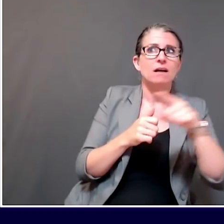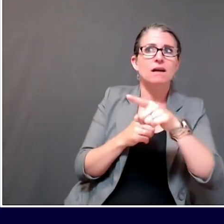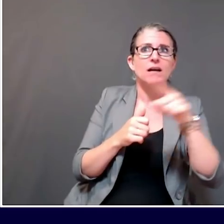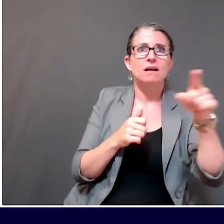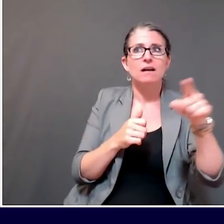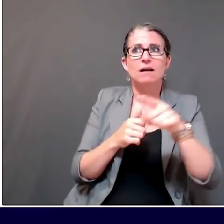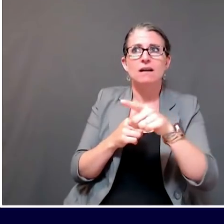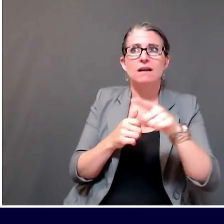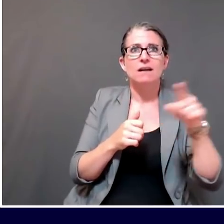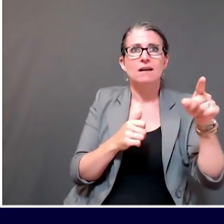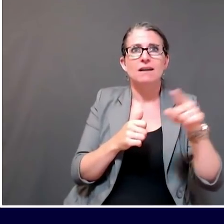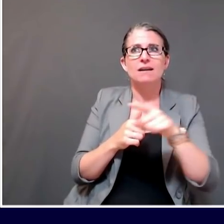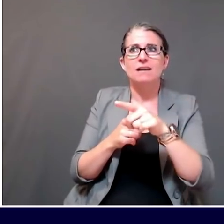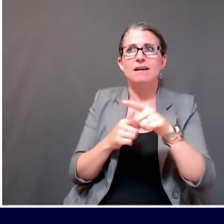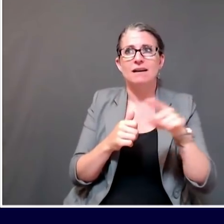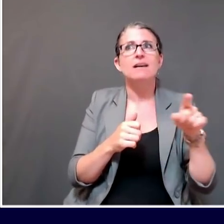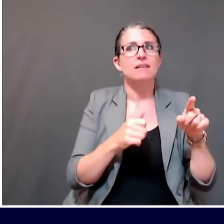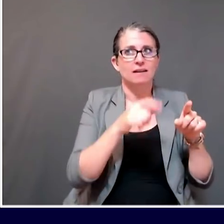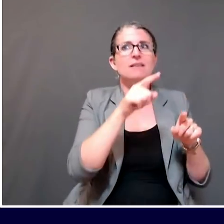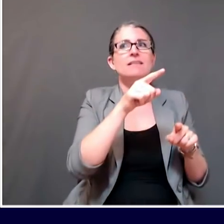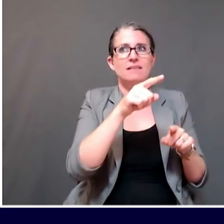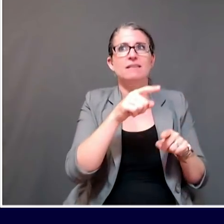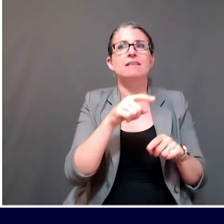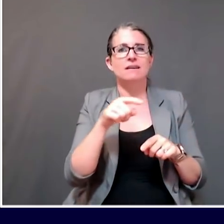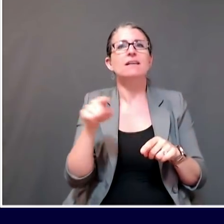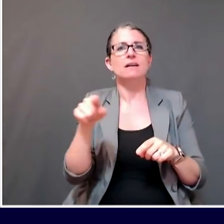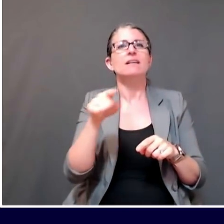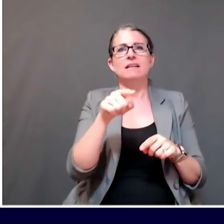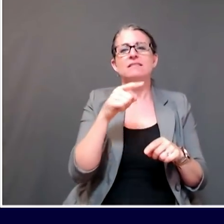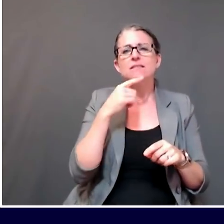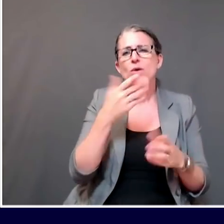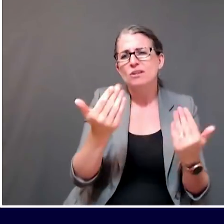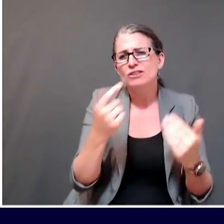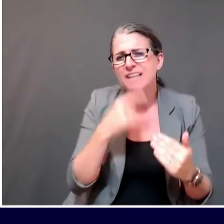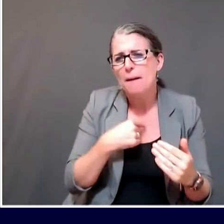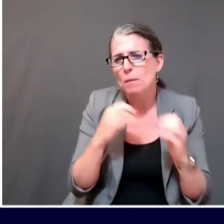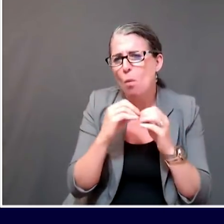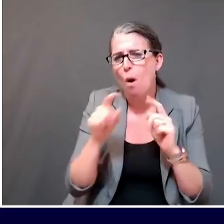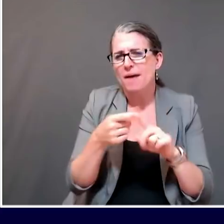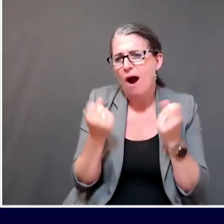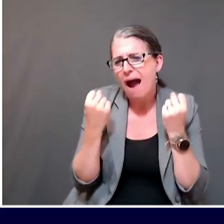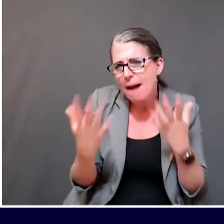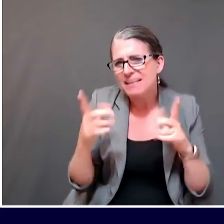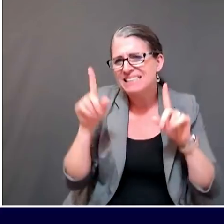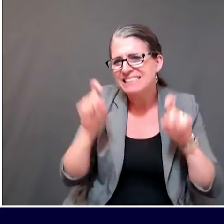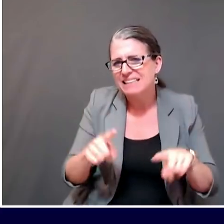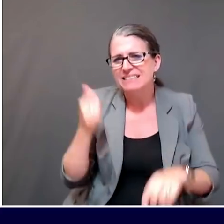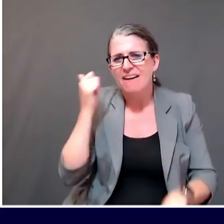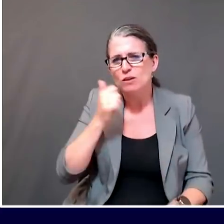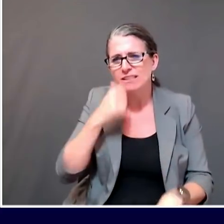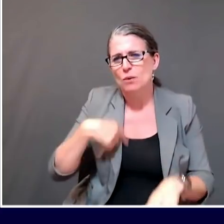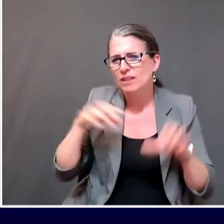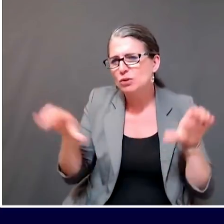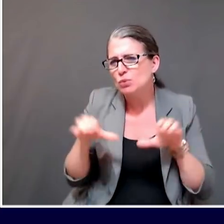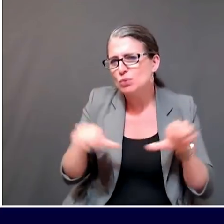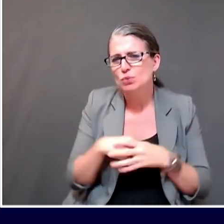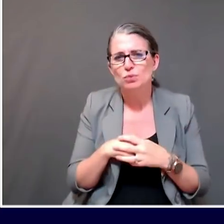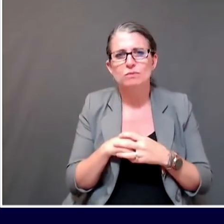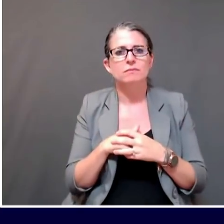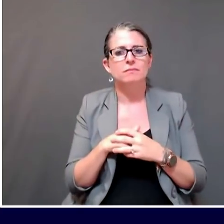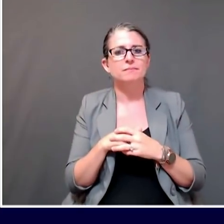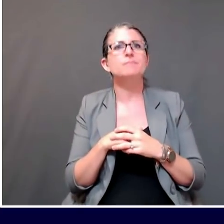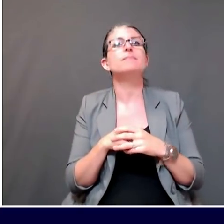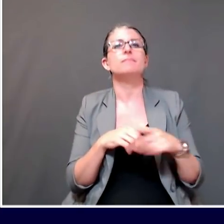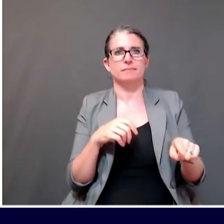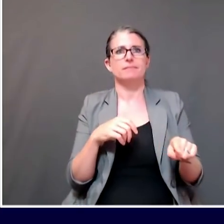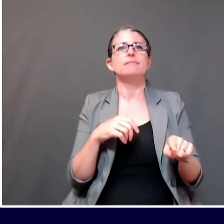Sure. So we continue to work on a daily basis to expand our capacity. That includes